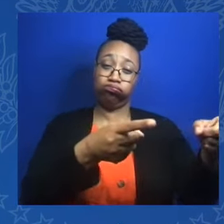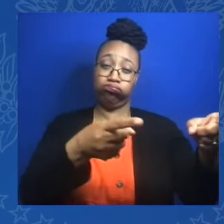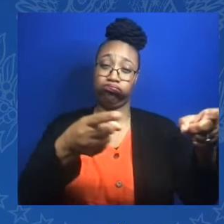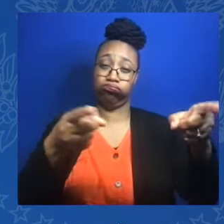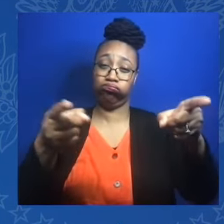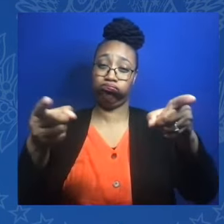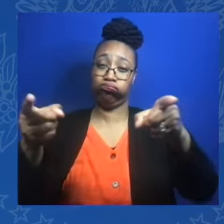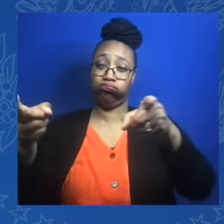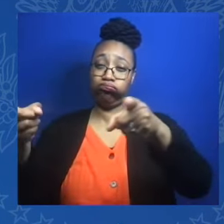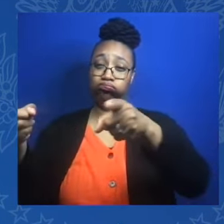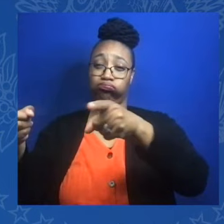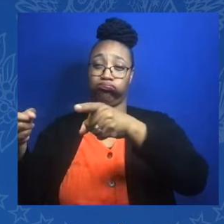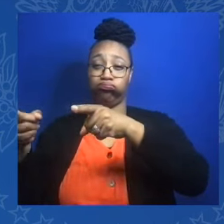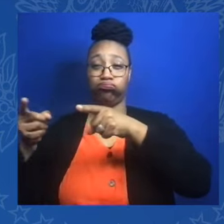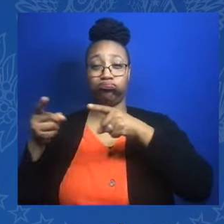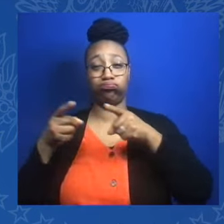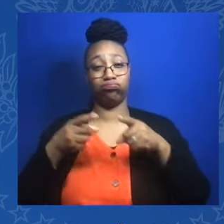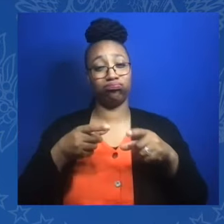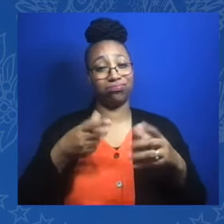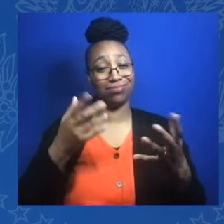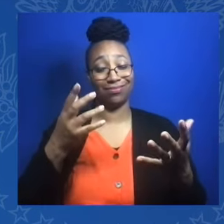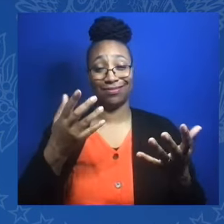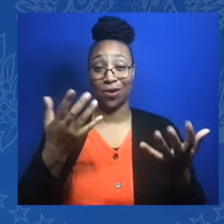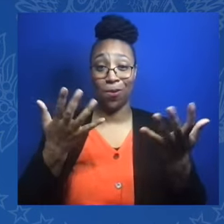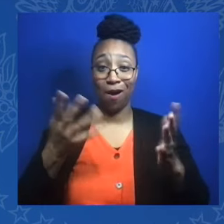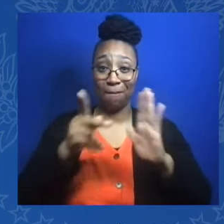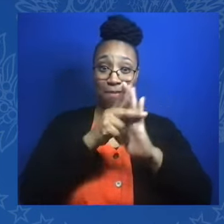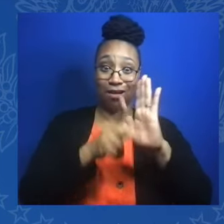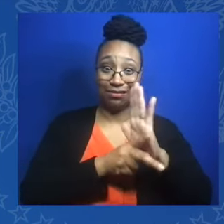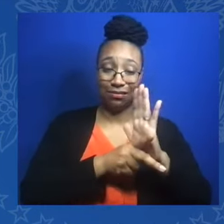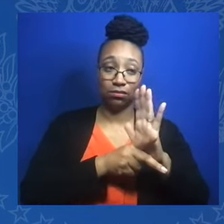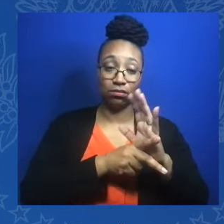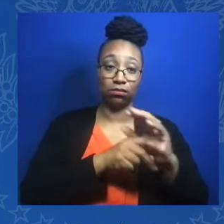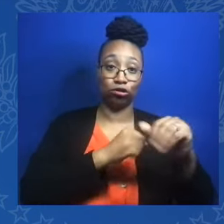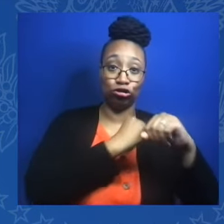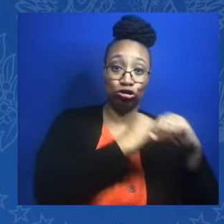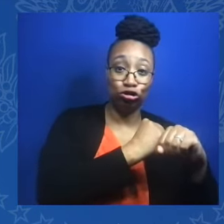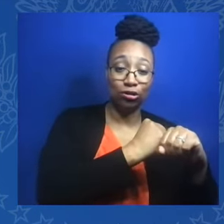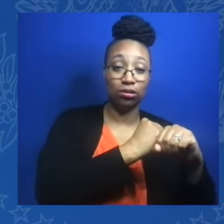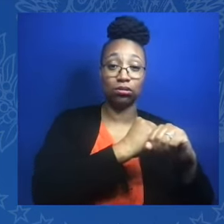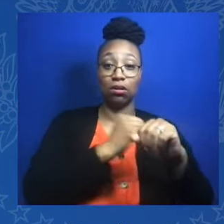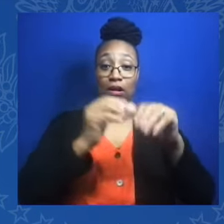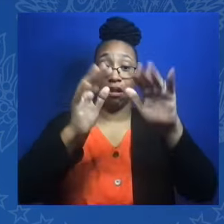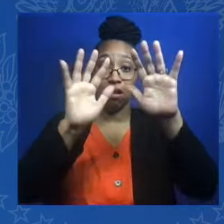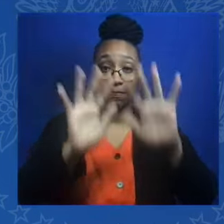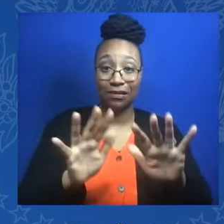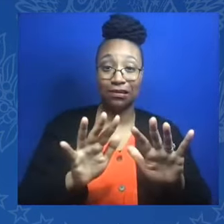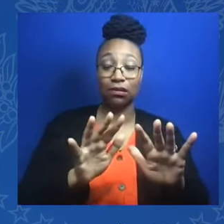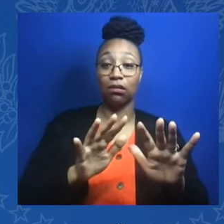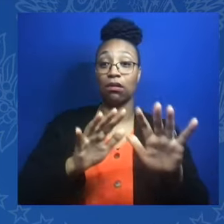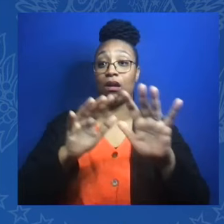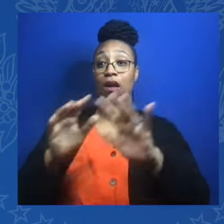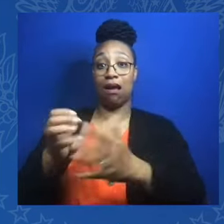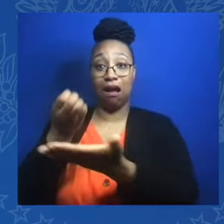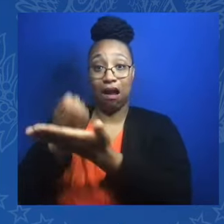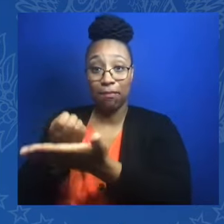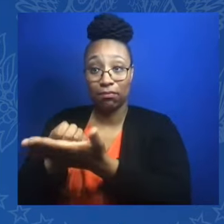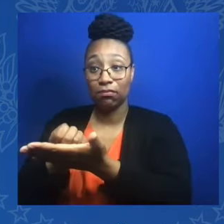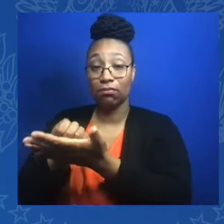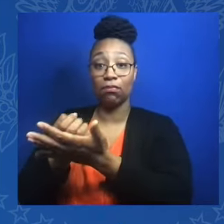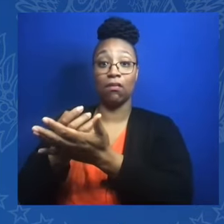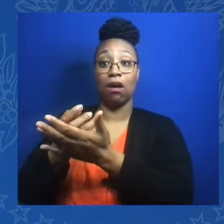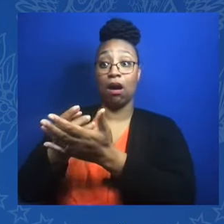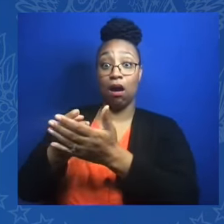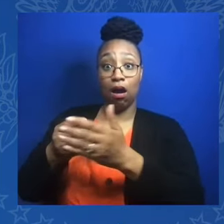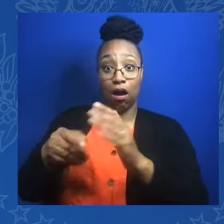policy, is economic policy. Because climate change, inflation, war, energy